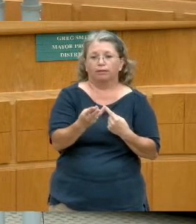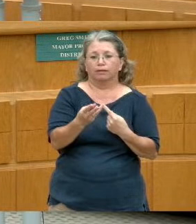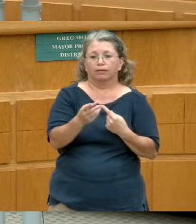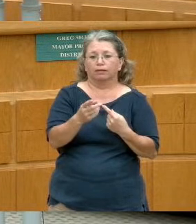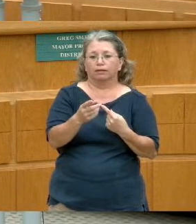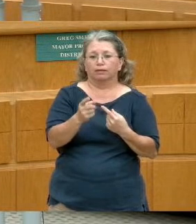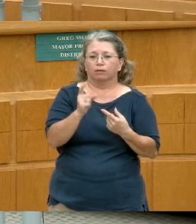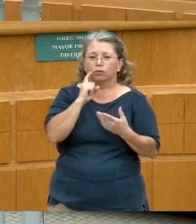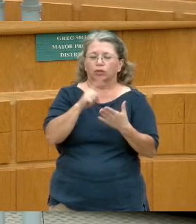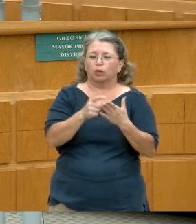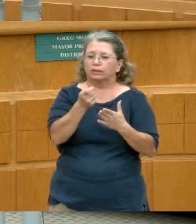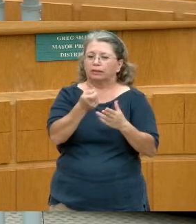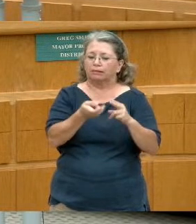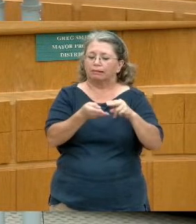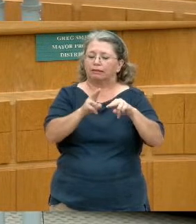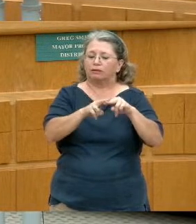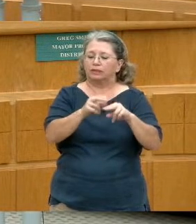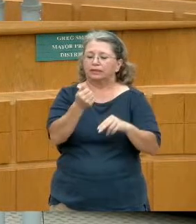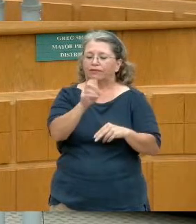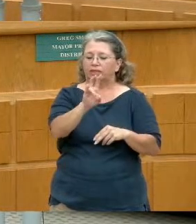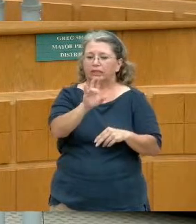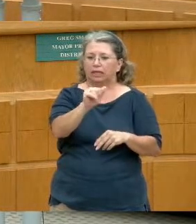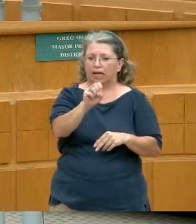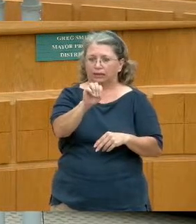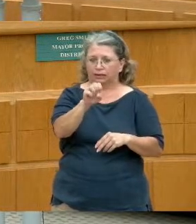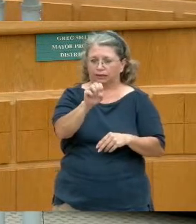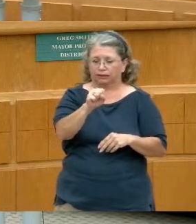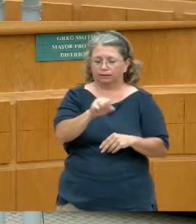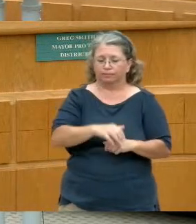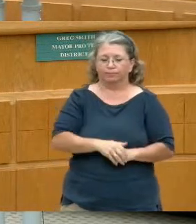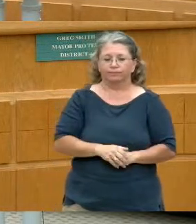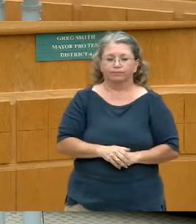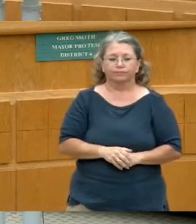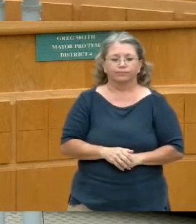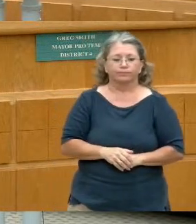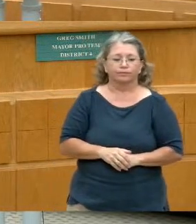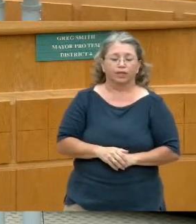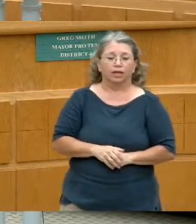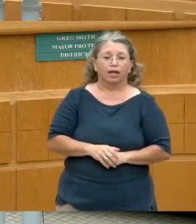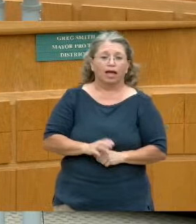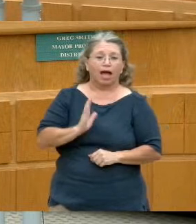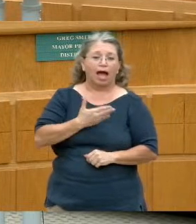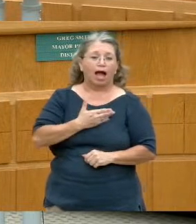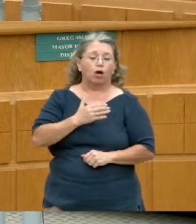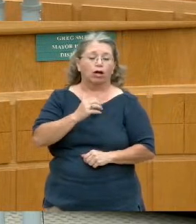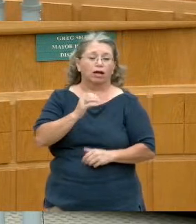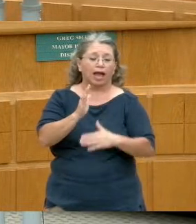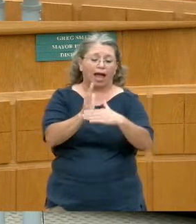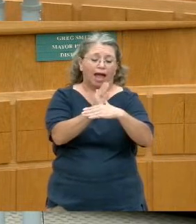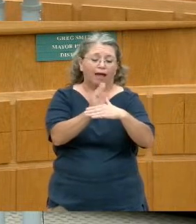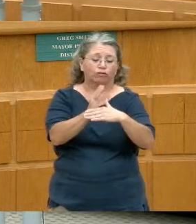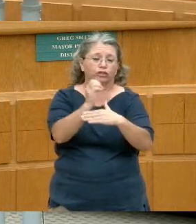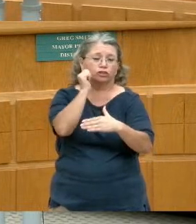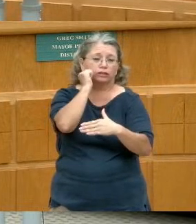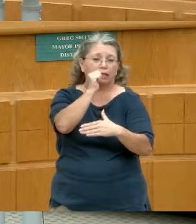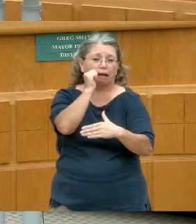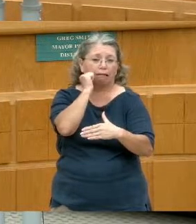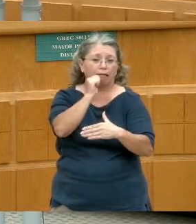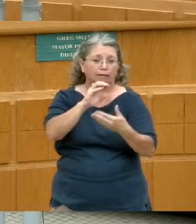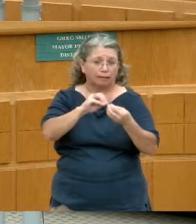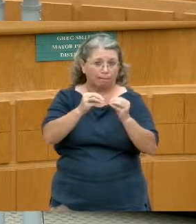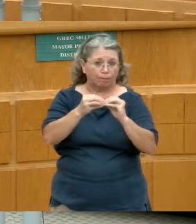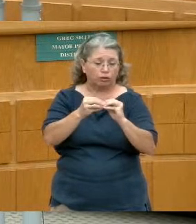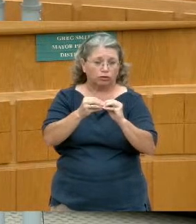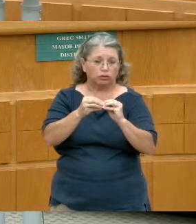increase. And also on our average daily number of cases, when you look at a 7-day averaging